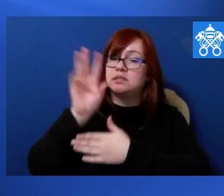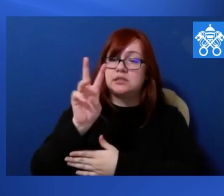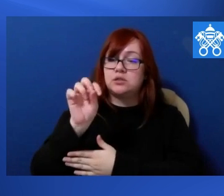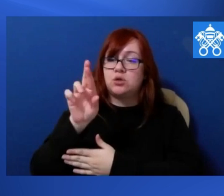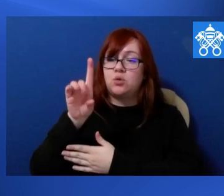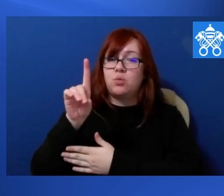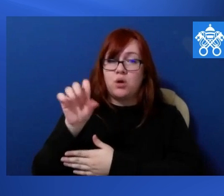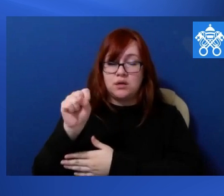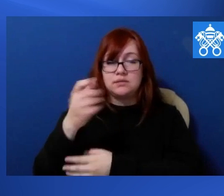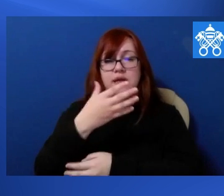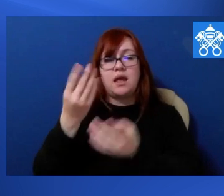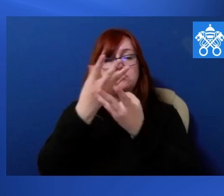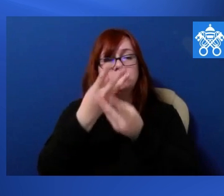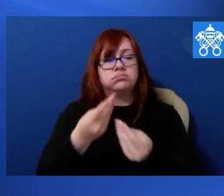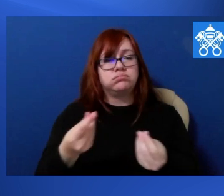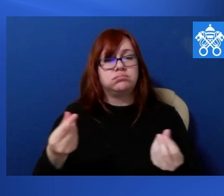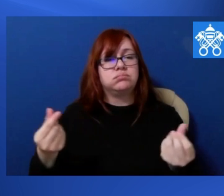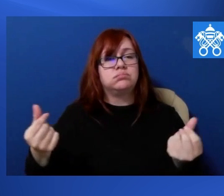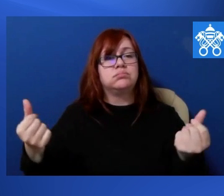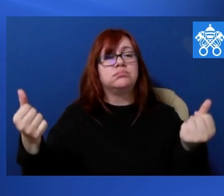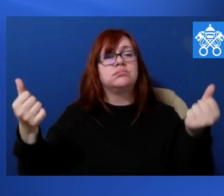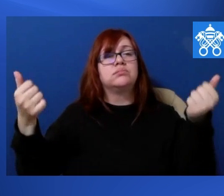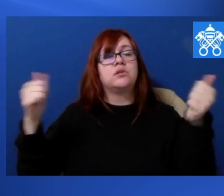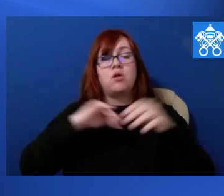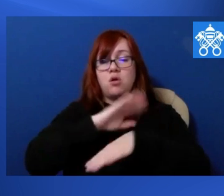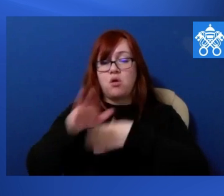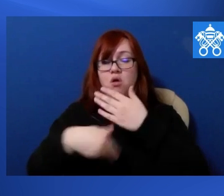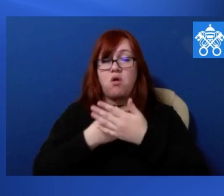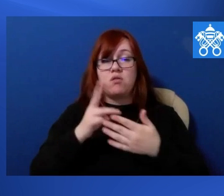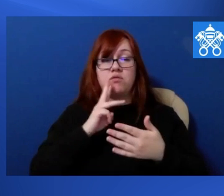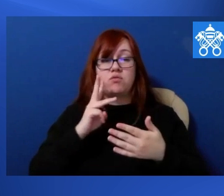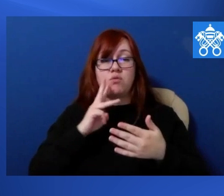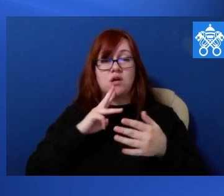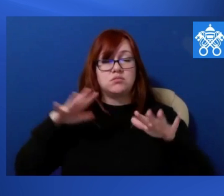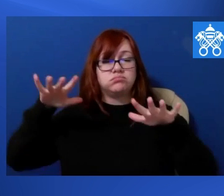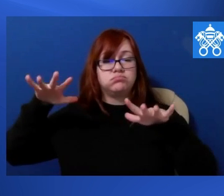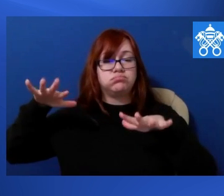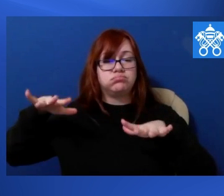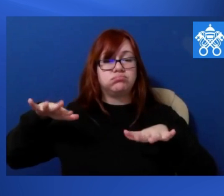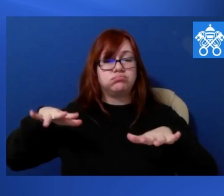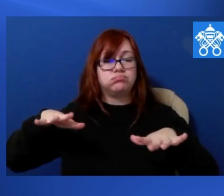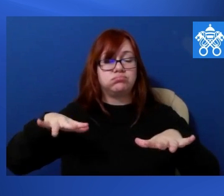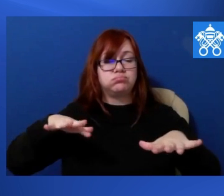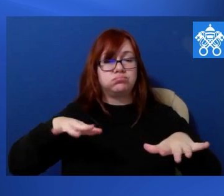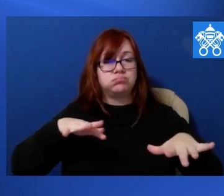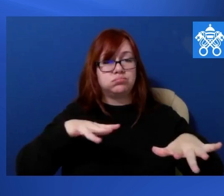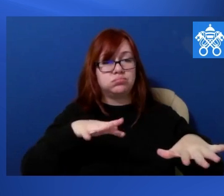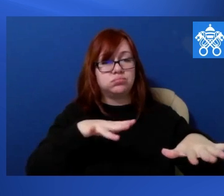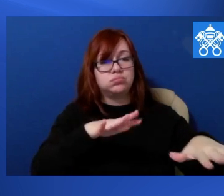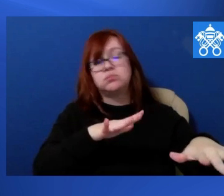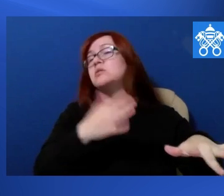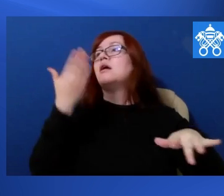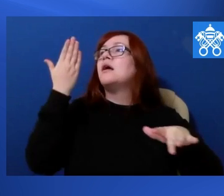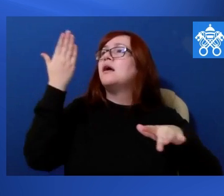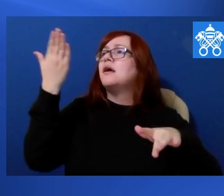them. At the breath of his mouth, the waters flow. He makes his